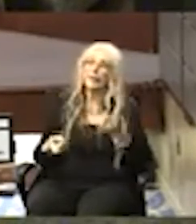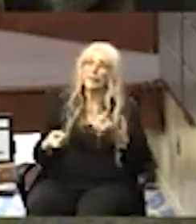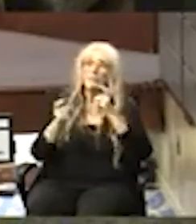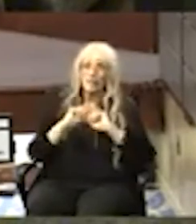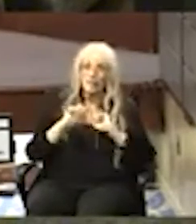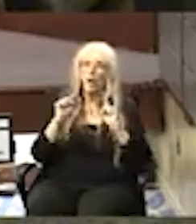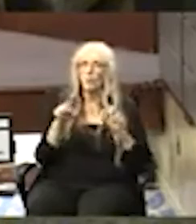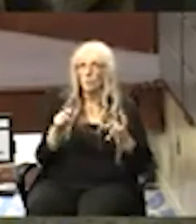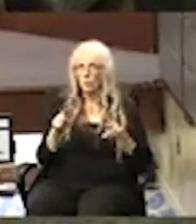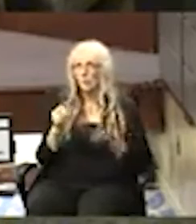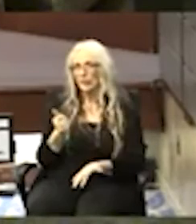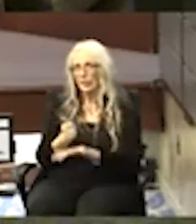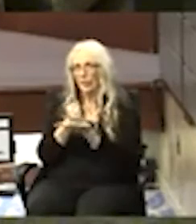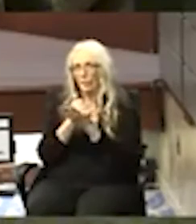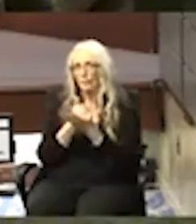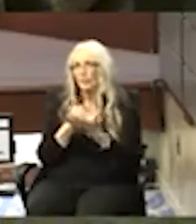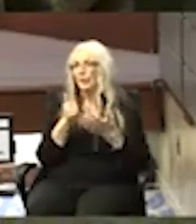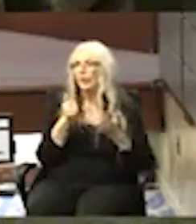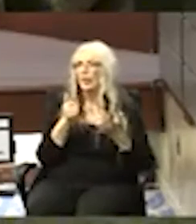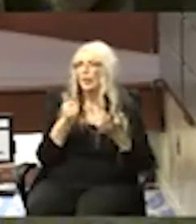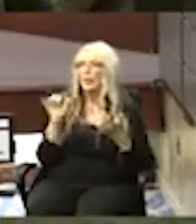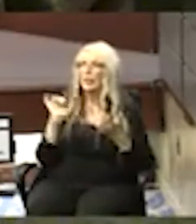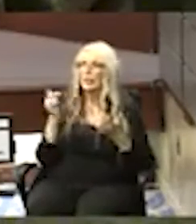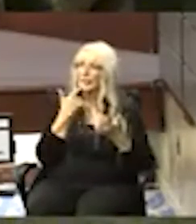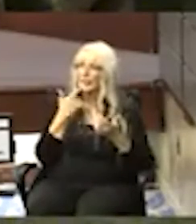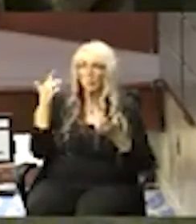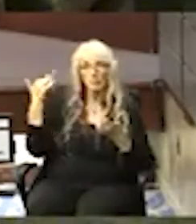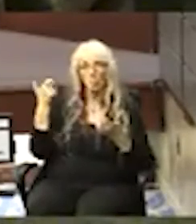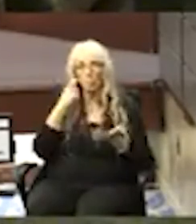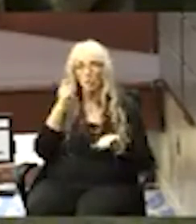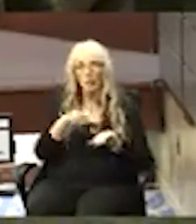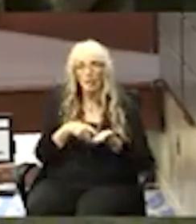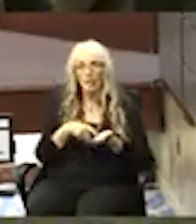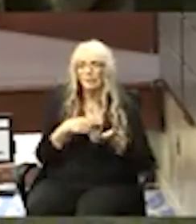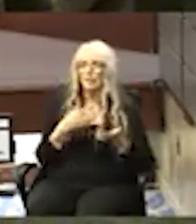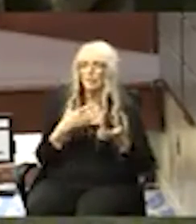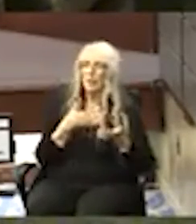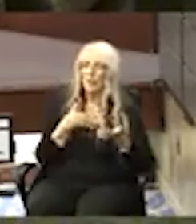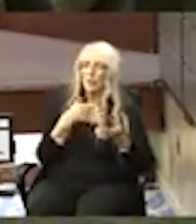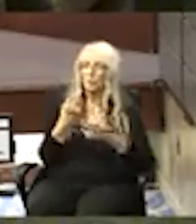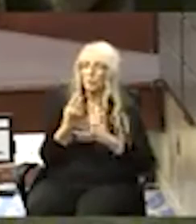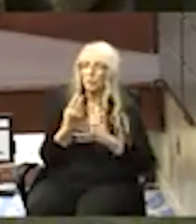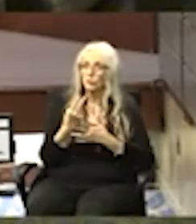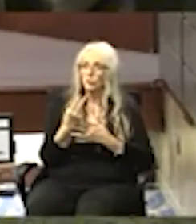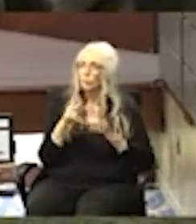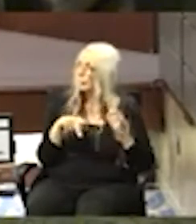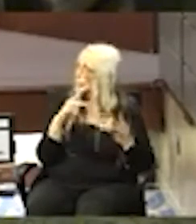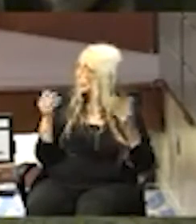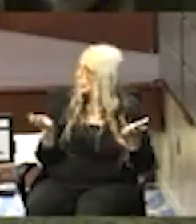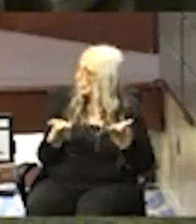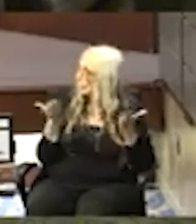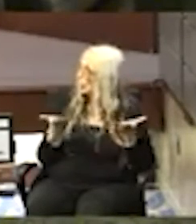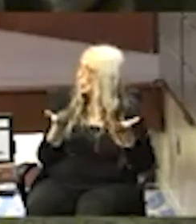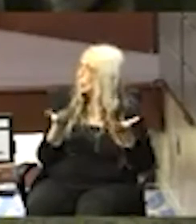the opportunity to help. And as I said before, and recognize my two folks that are here, my two ladies